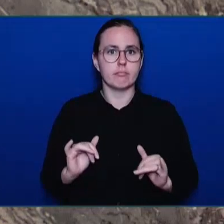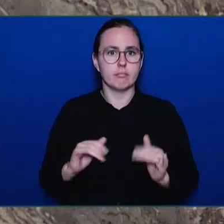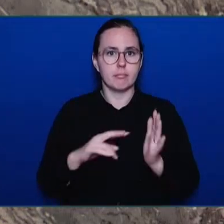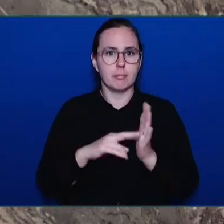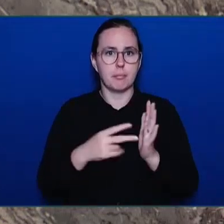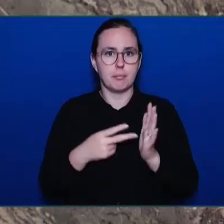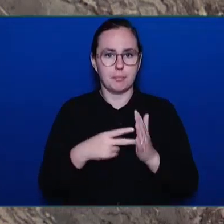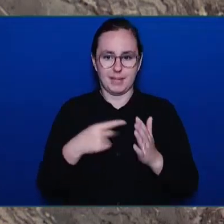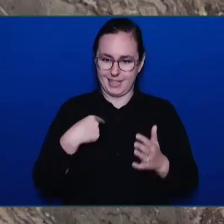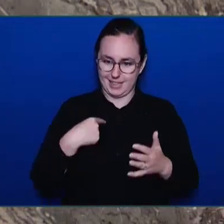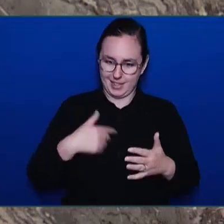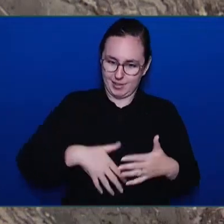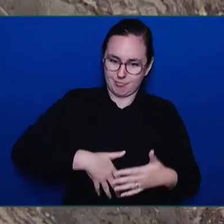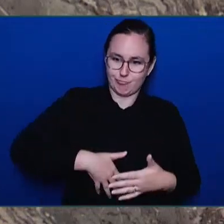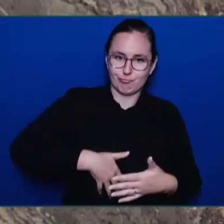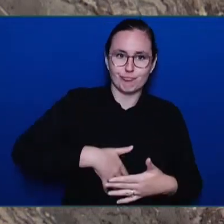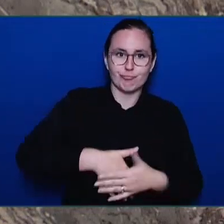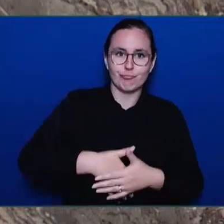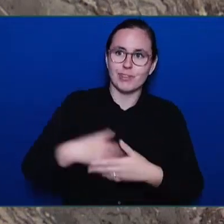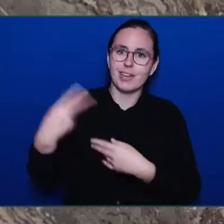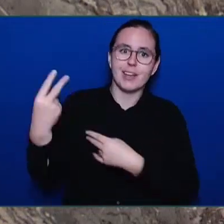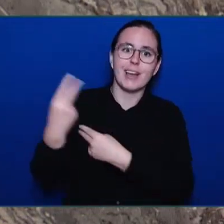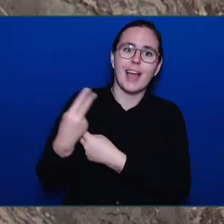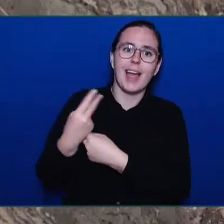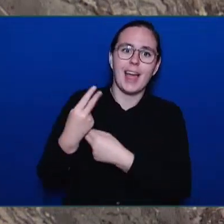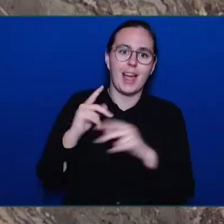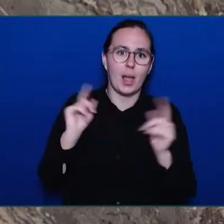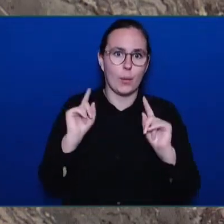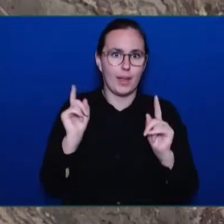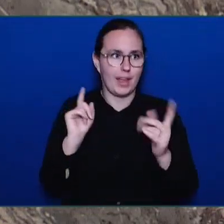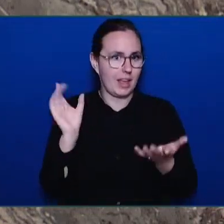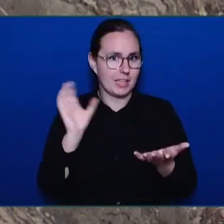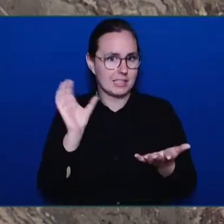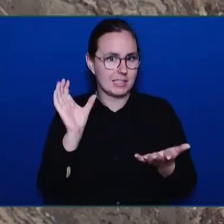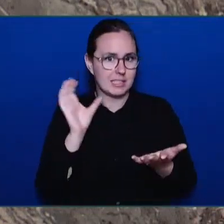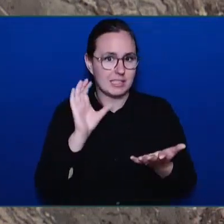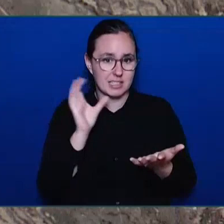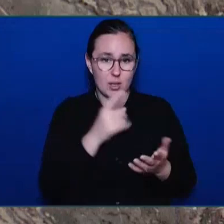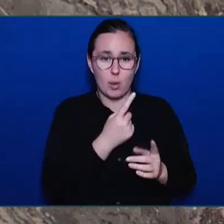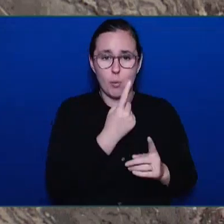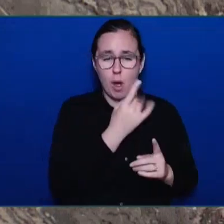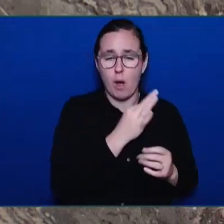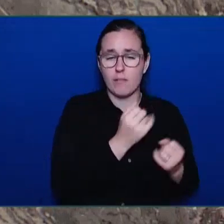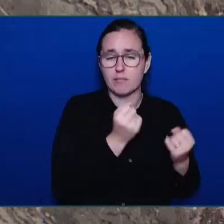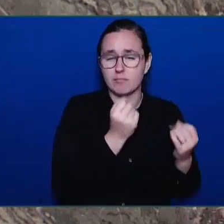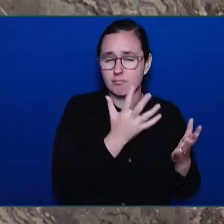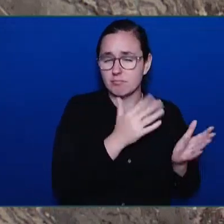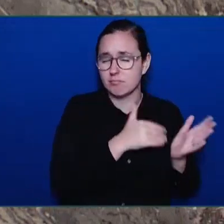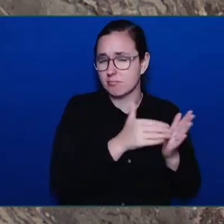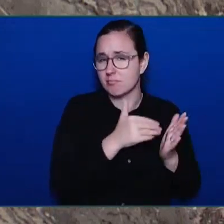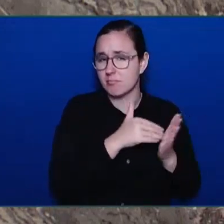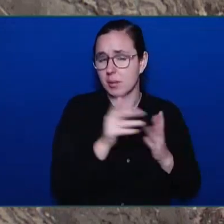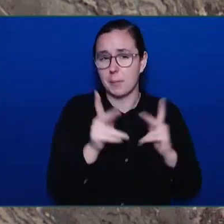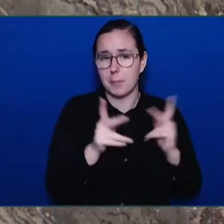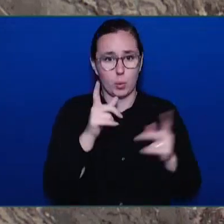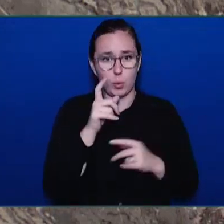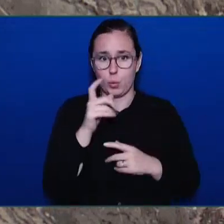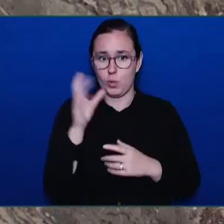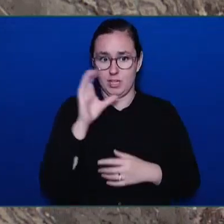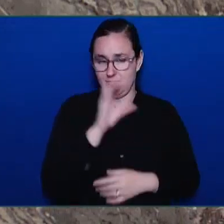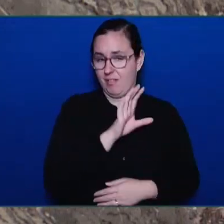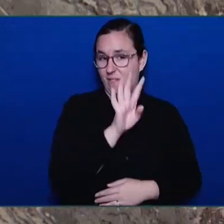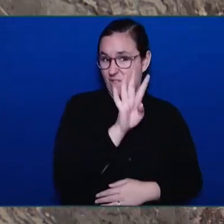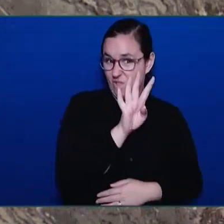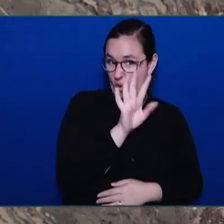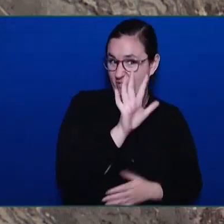family doctor. She says, and I quote, "I have been told I can attend our local overcrowded emergency department if I need